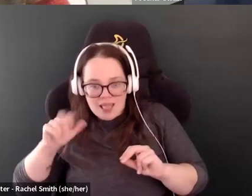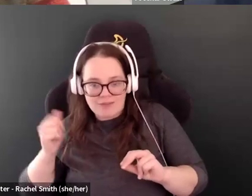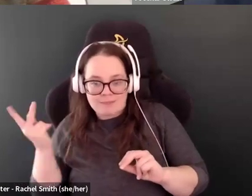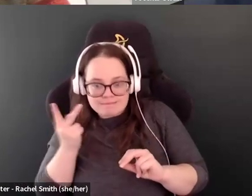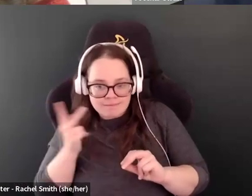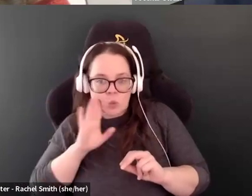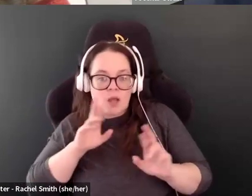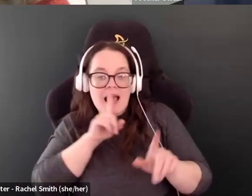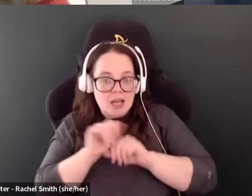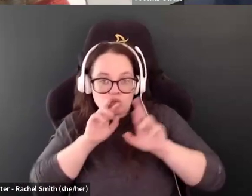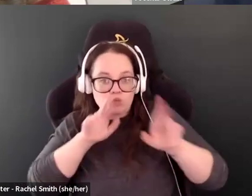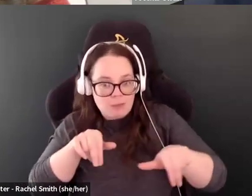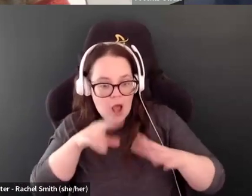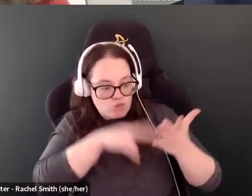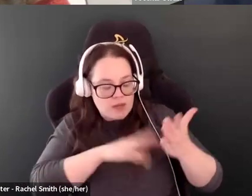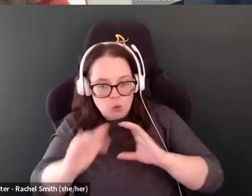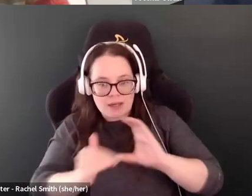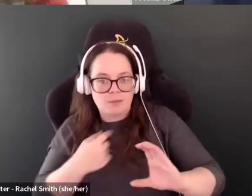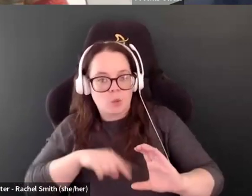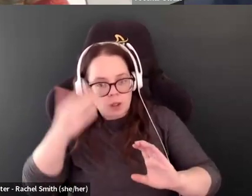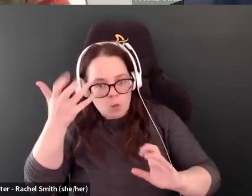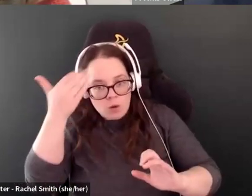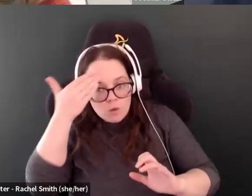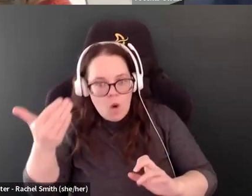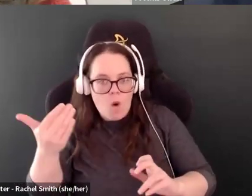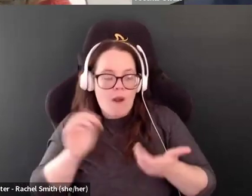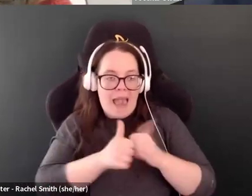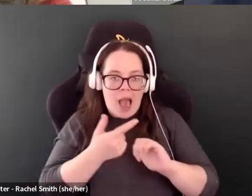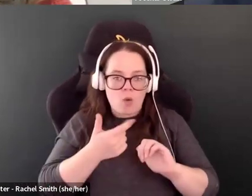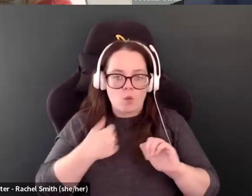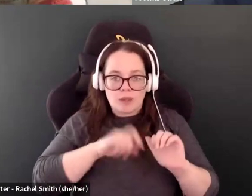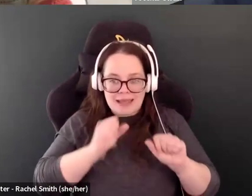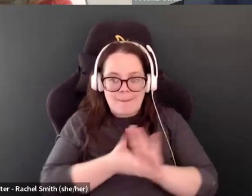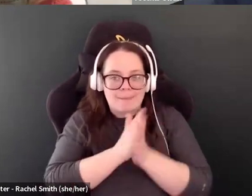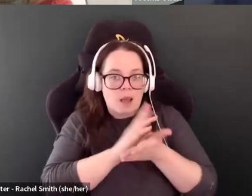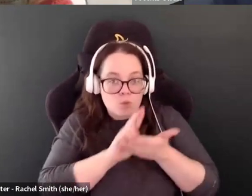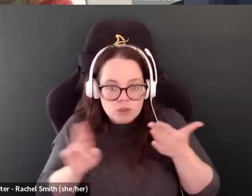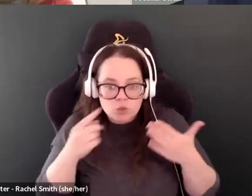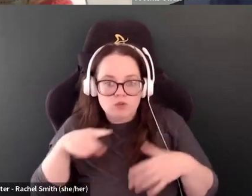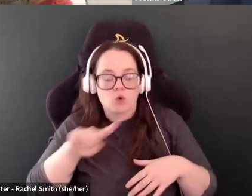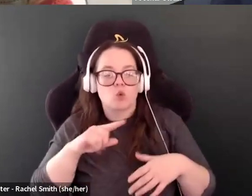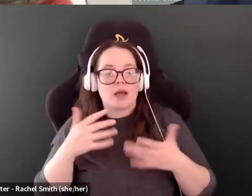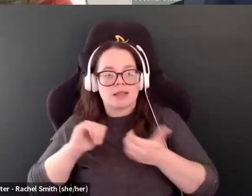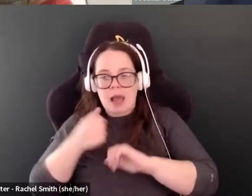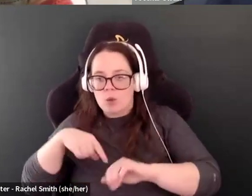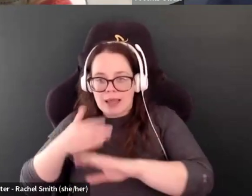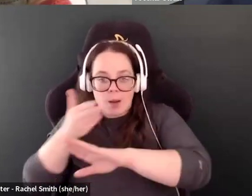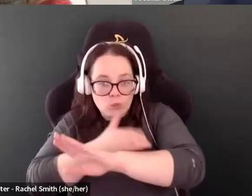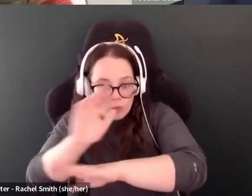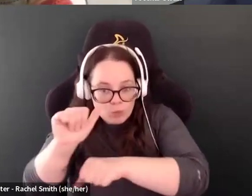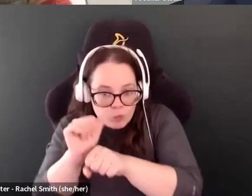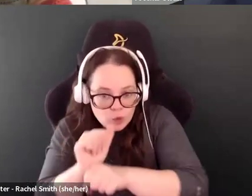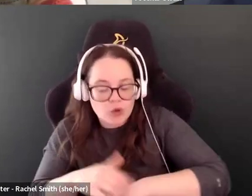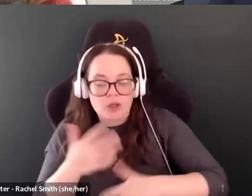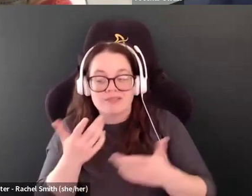we can be a resource for you, how we can help improve your work. And